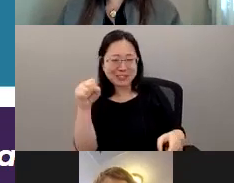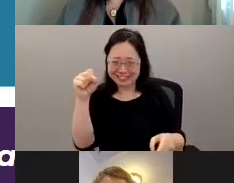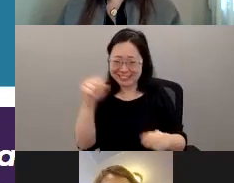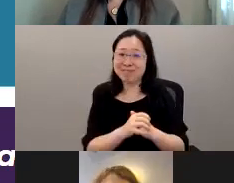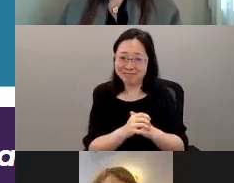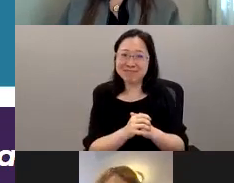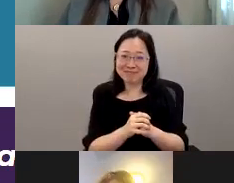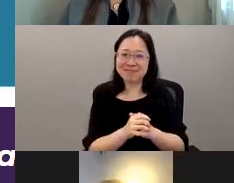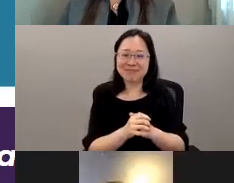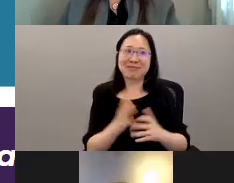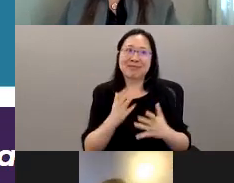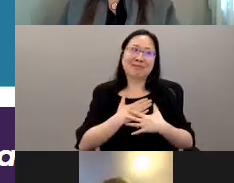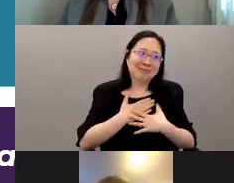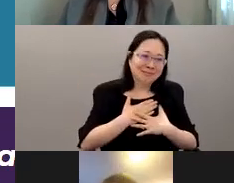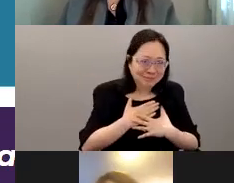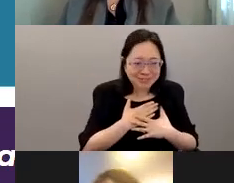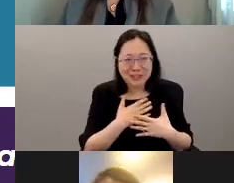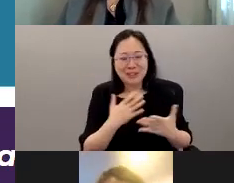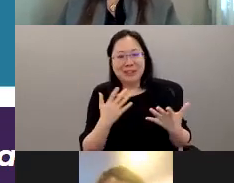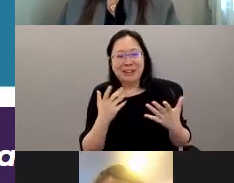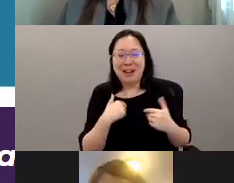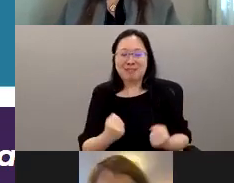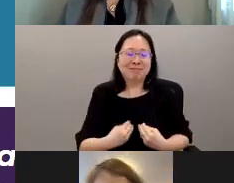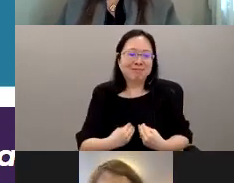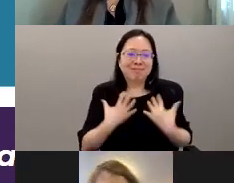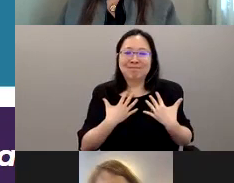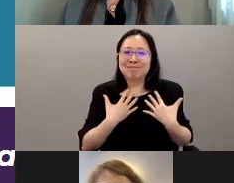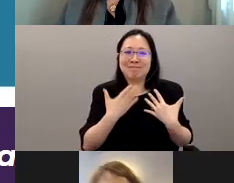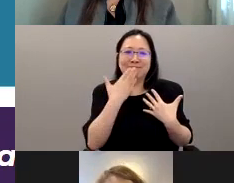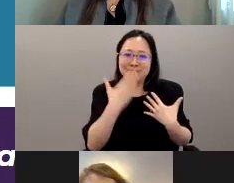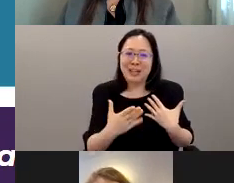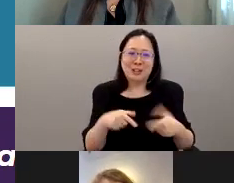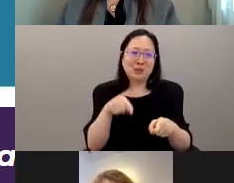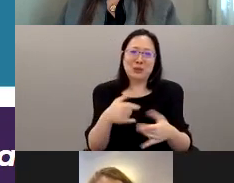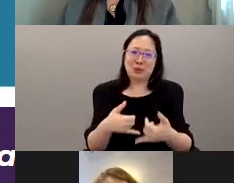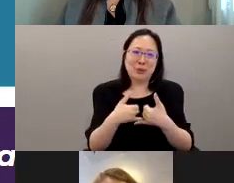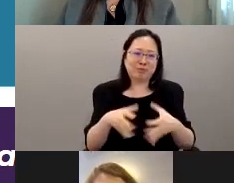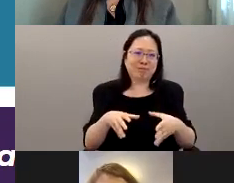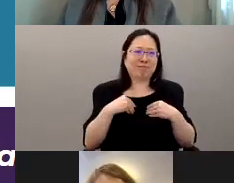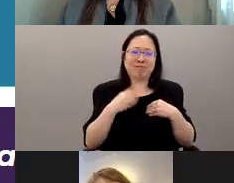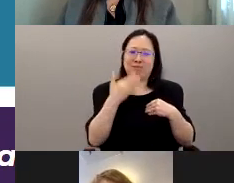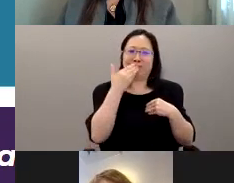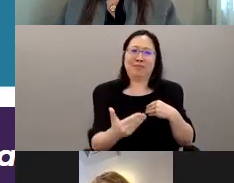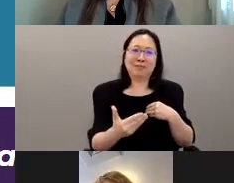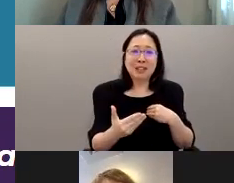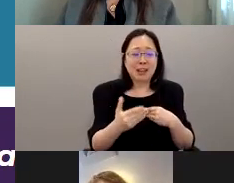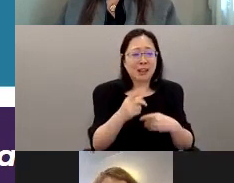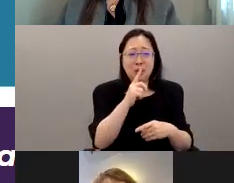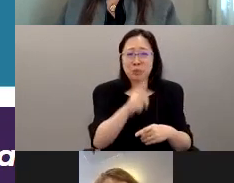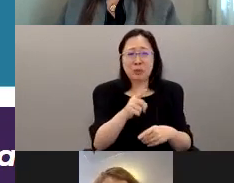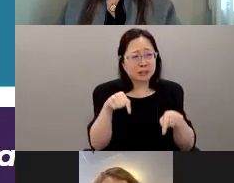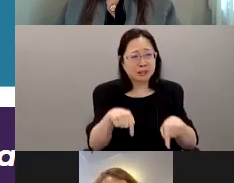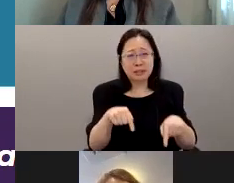yep. Oh my goodness, I am so thrilled to accept this award. I've no time in history has it ever been